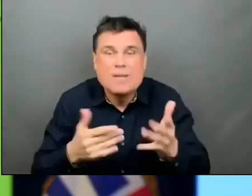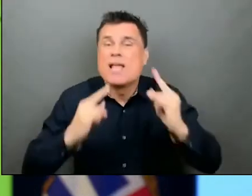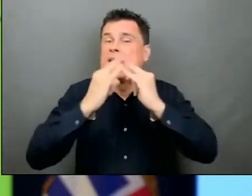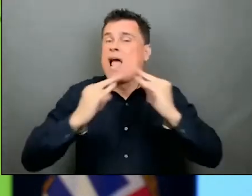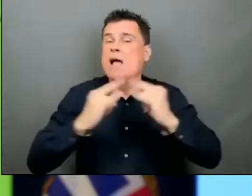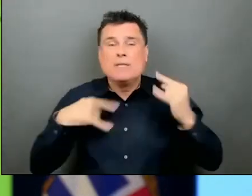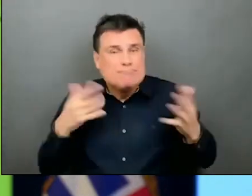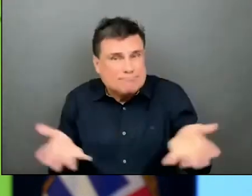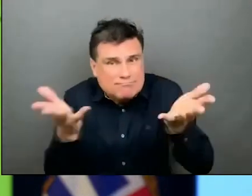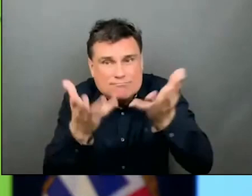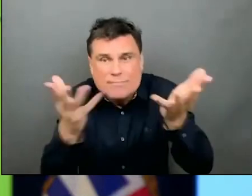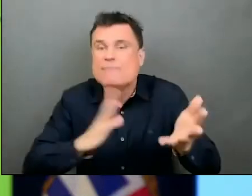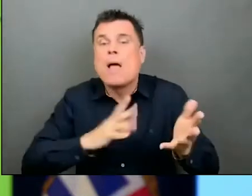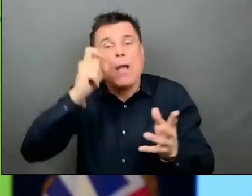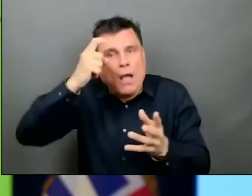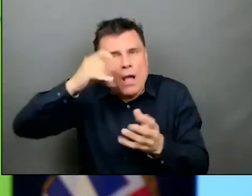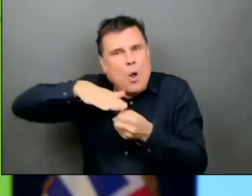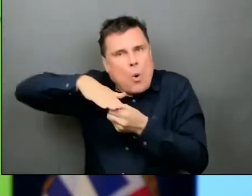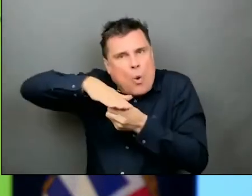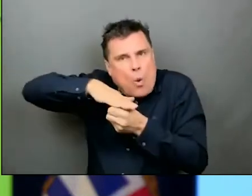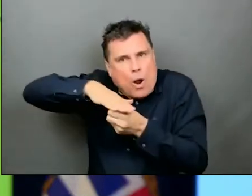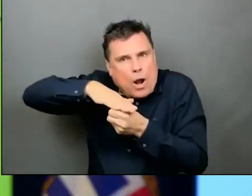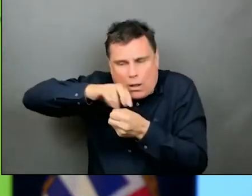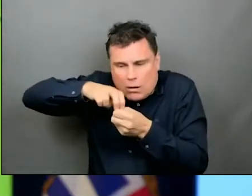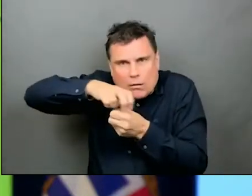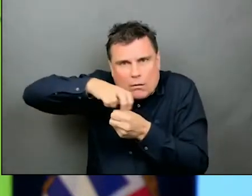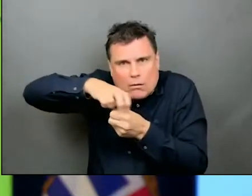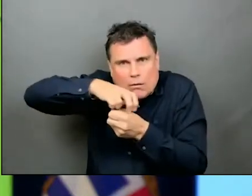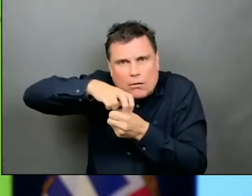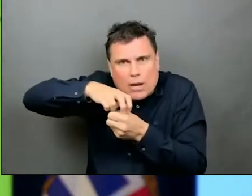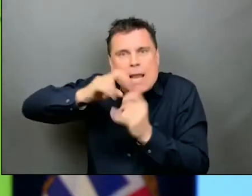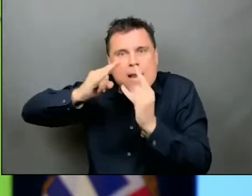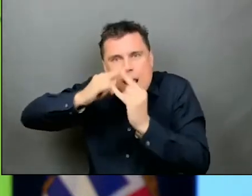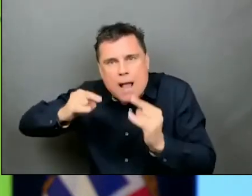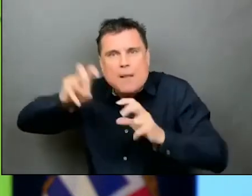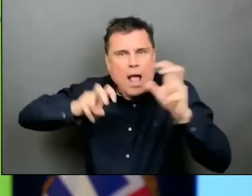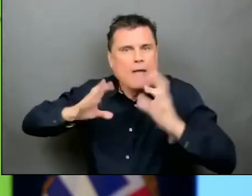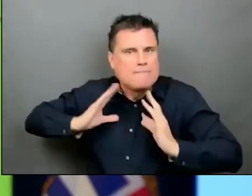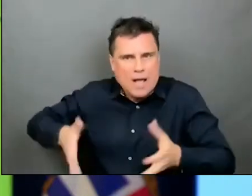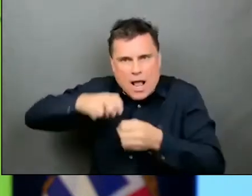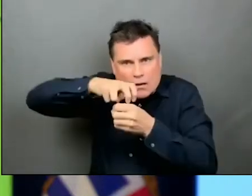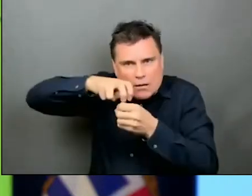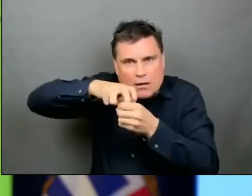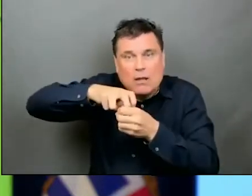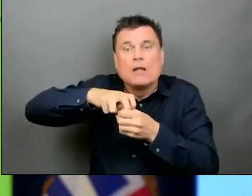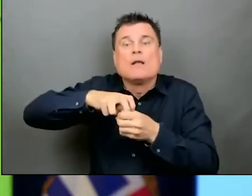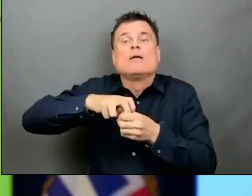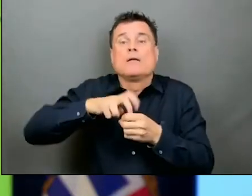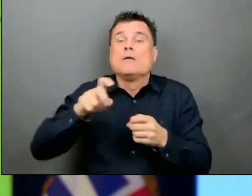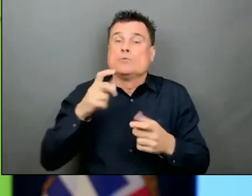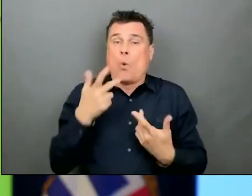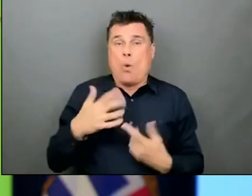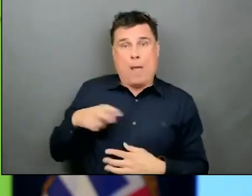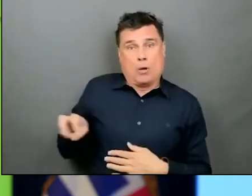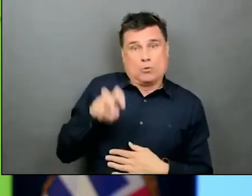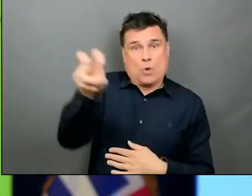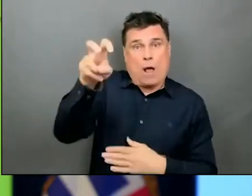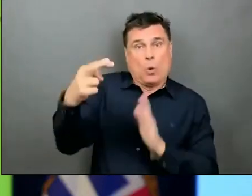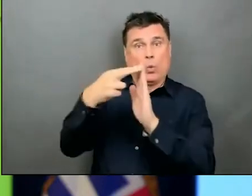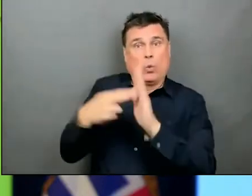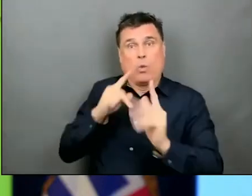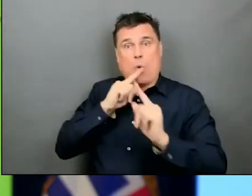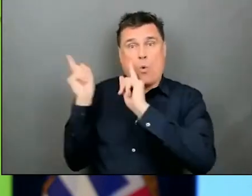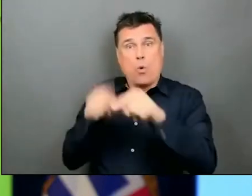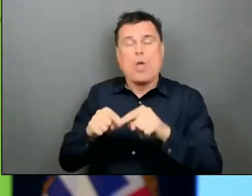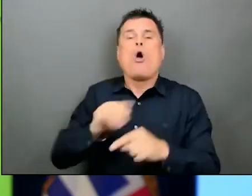it locally. The success of these travel restrictions will take the cooperation of all British Columbians. As with